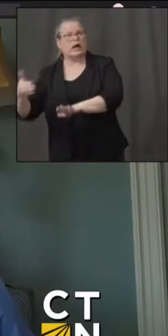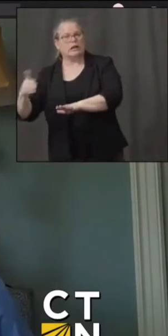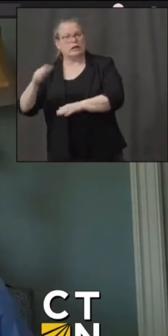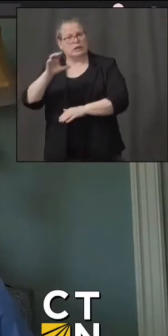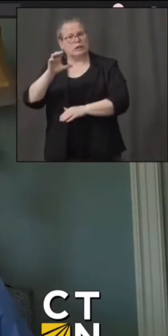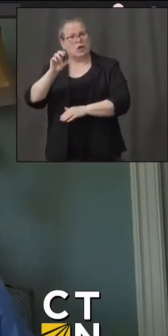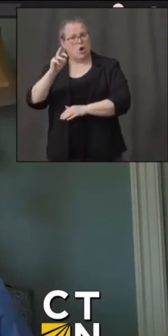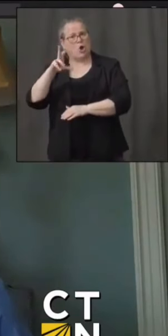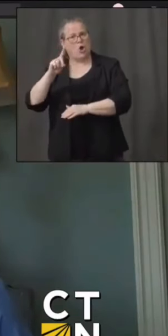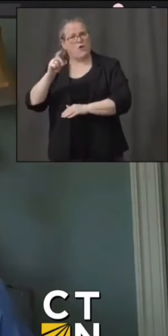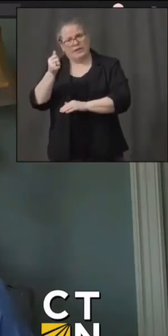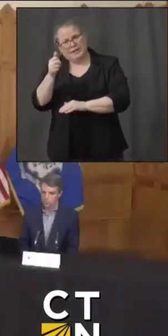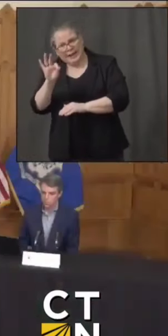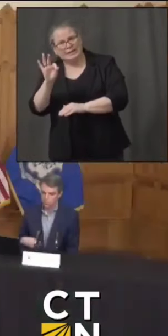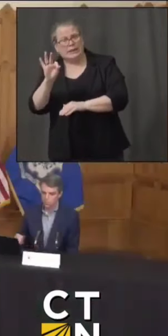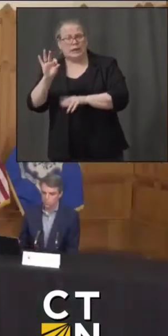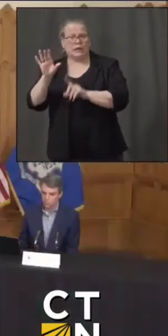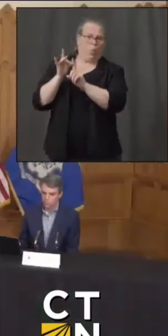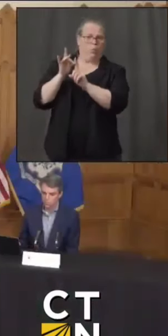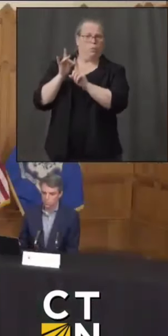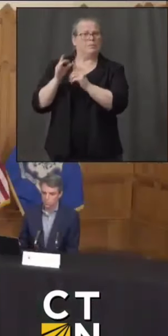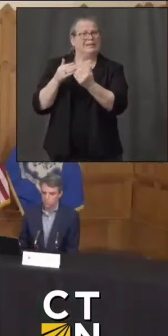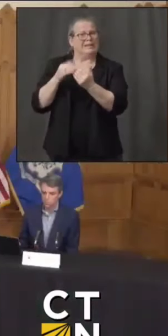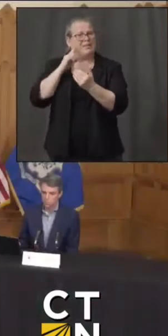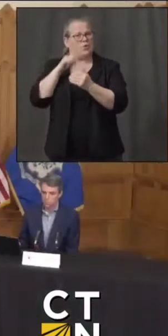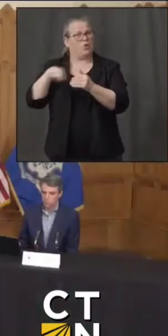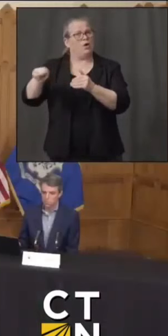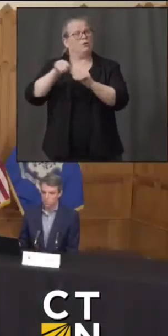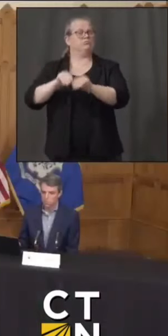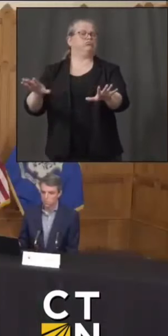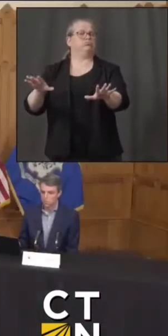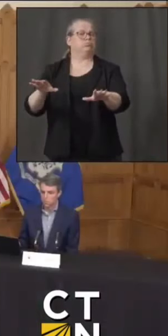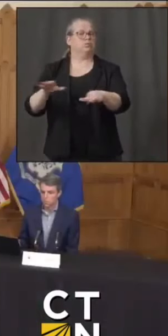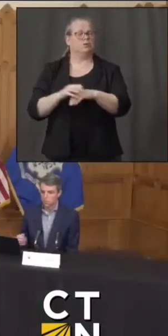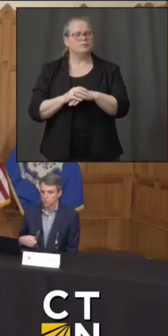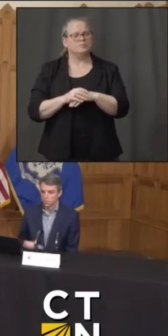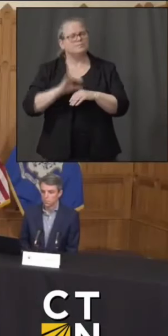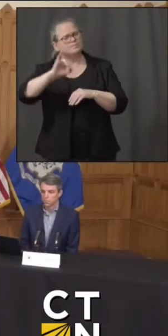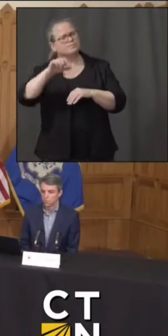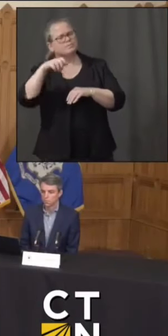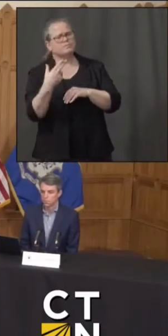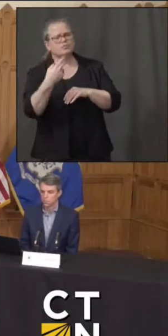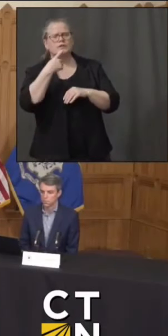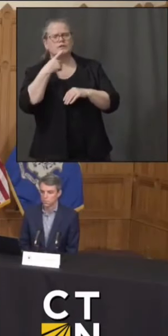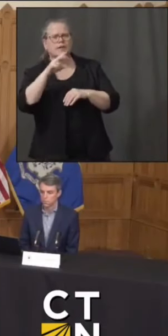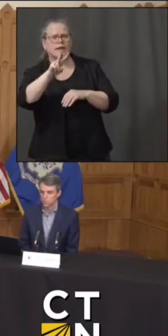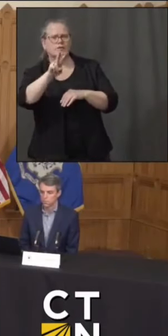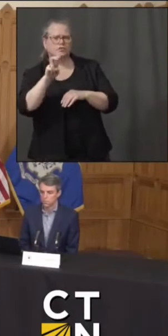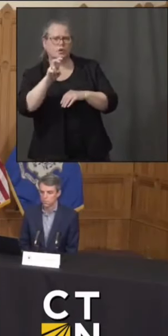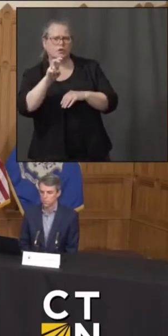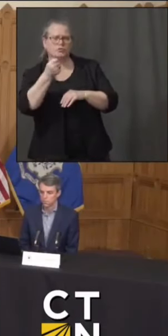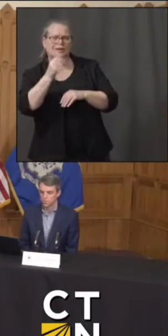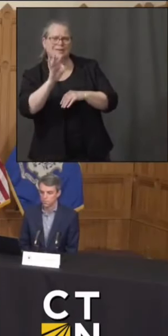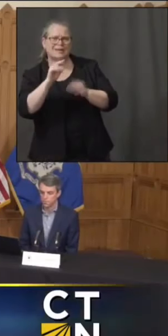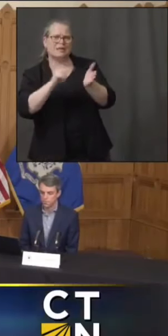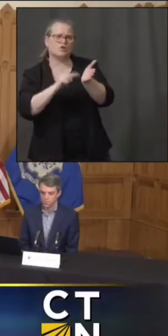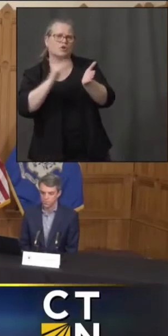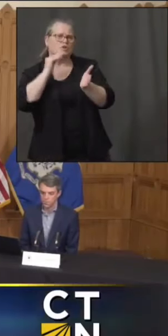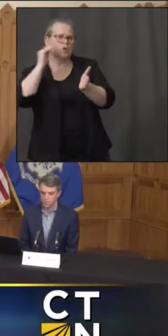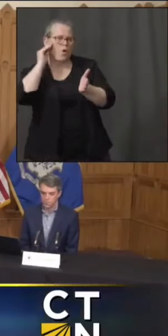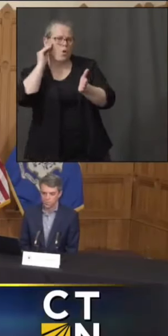guys have gone and inspected 216 nursing homes. Do we have any numbers as far as the assisted